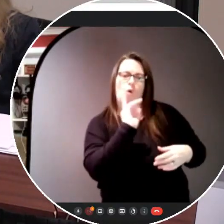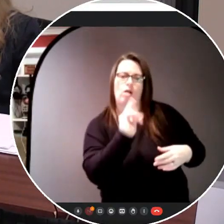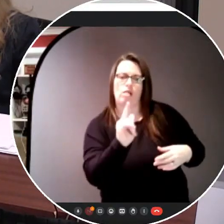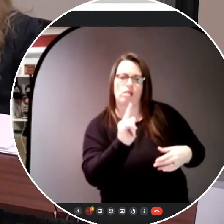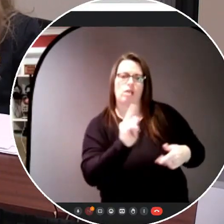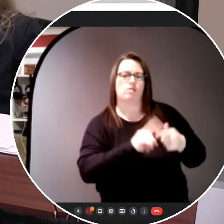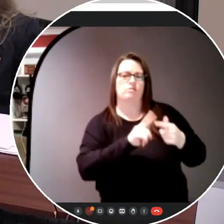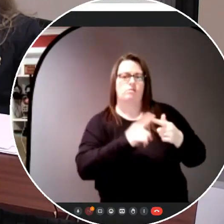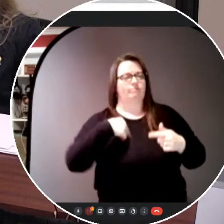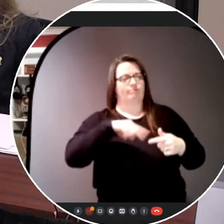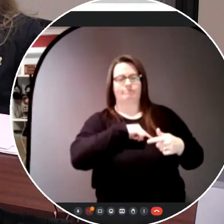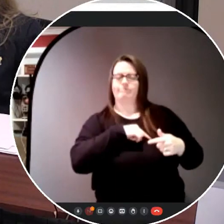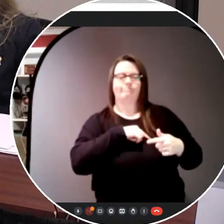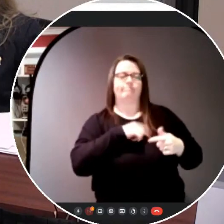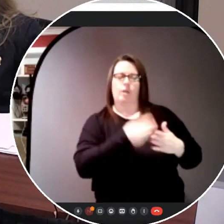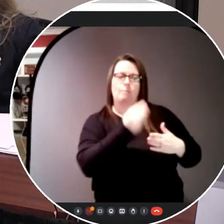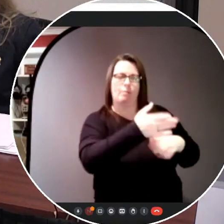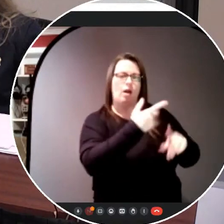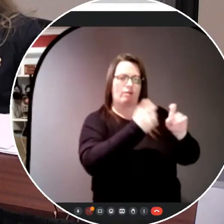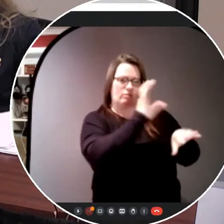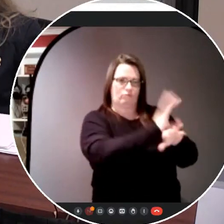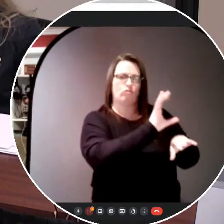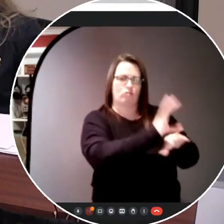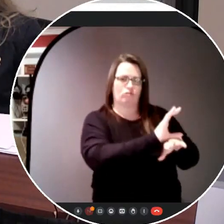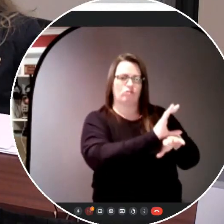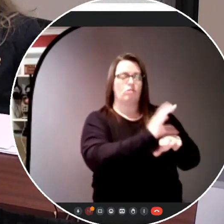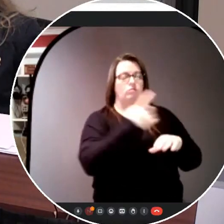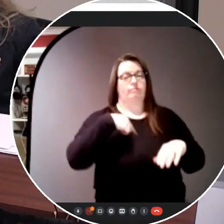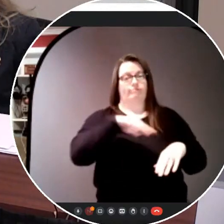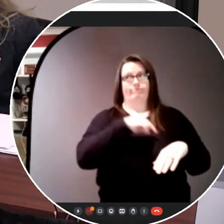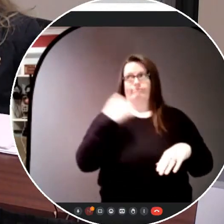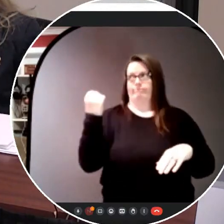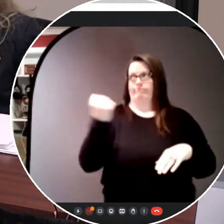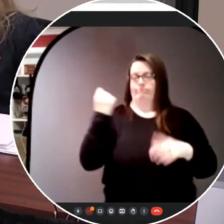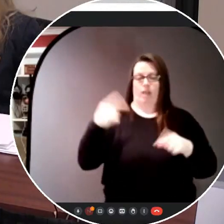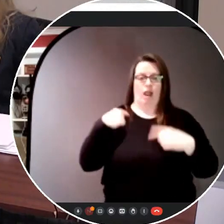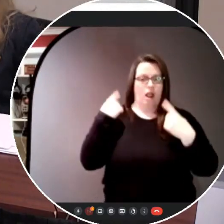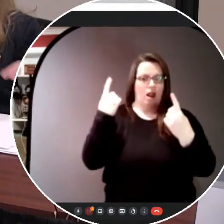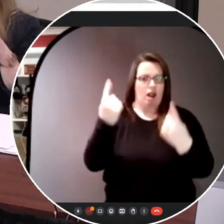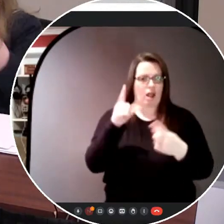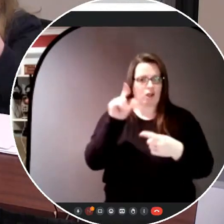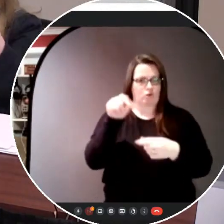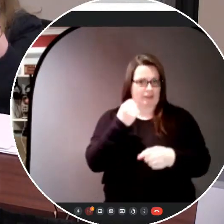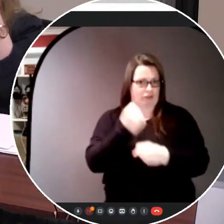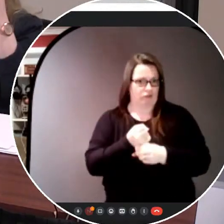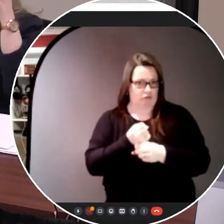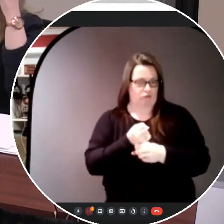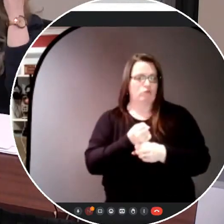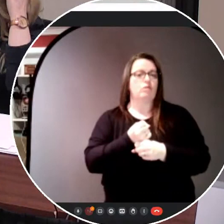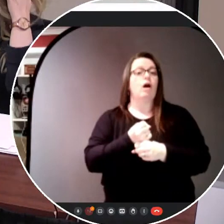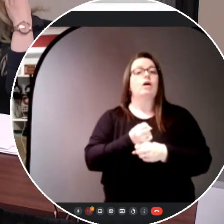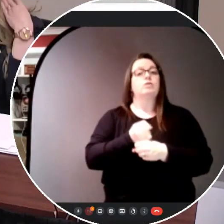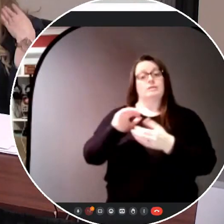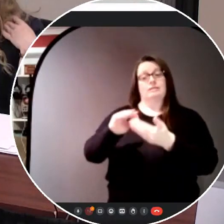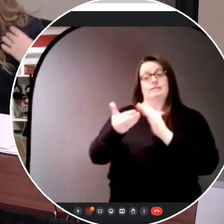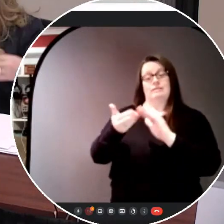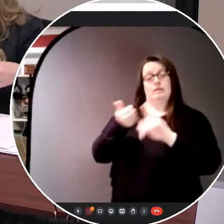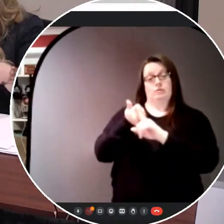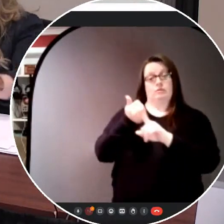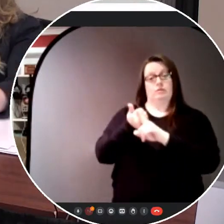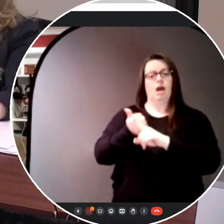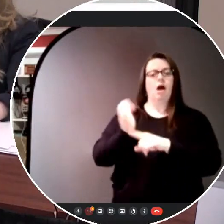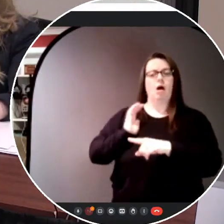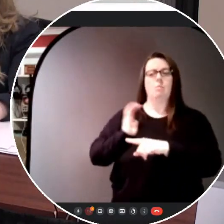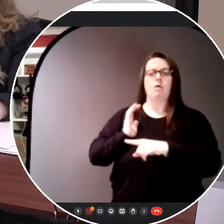from the Episcopal Corporation, and we have held it for roughly the last 20 years. The town had earlier expressed interest